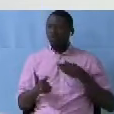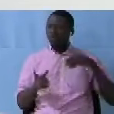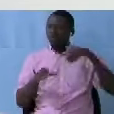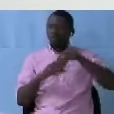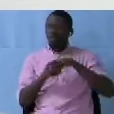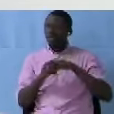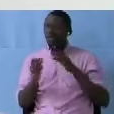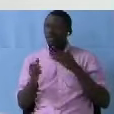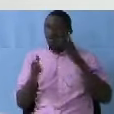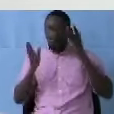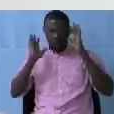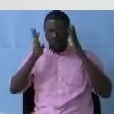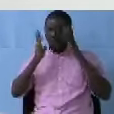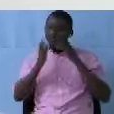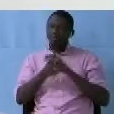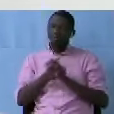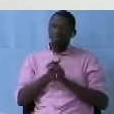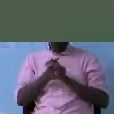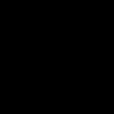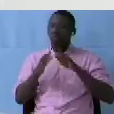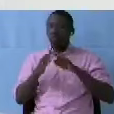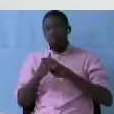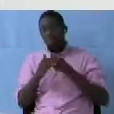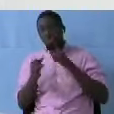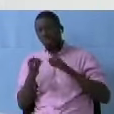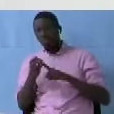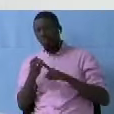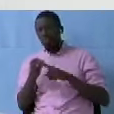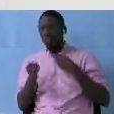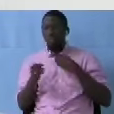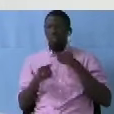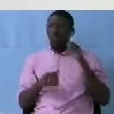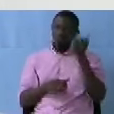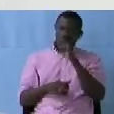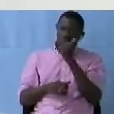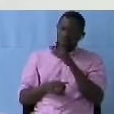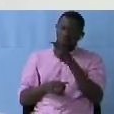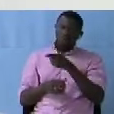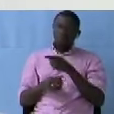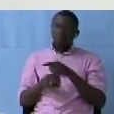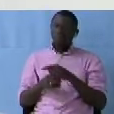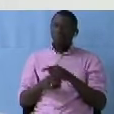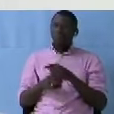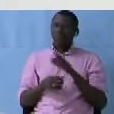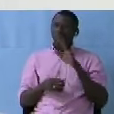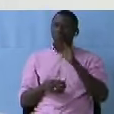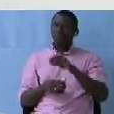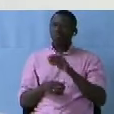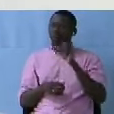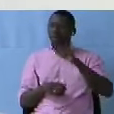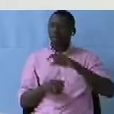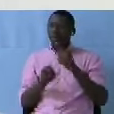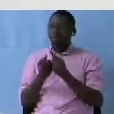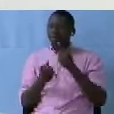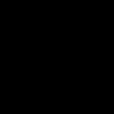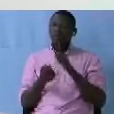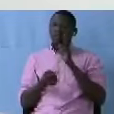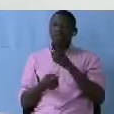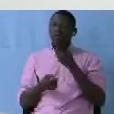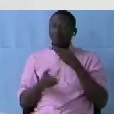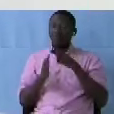major problems or accusation of impropriety. But if these rules are ignored,